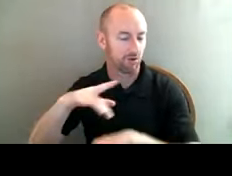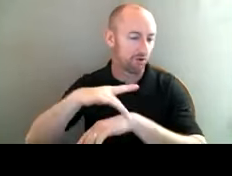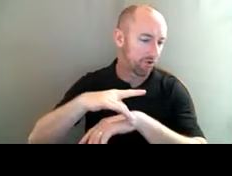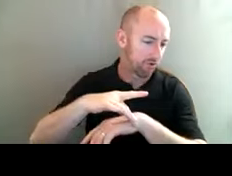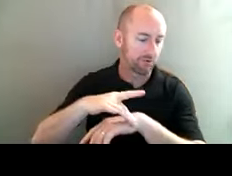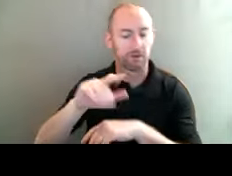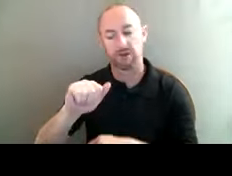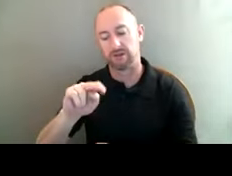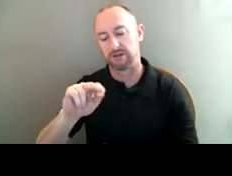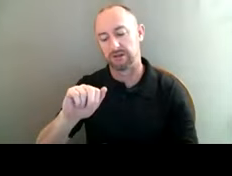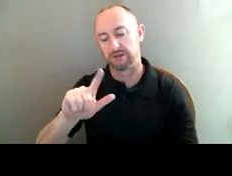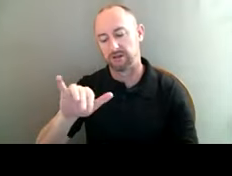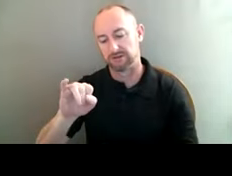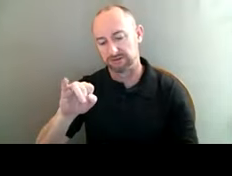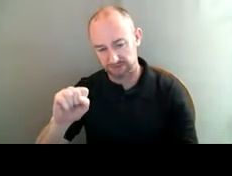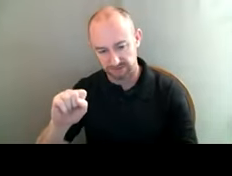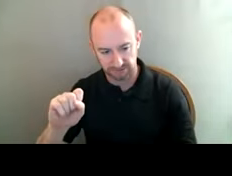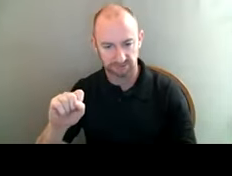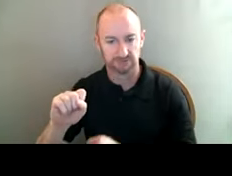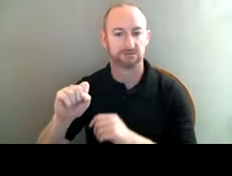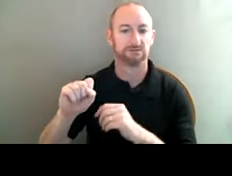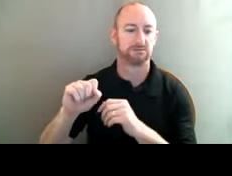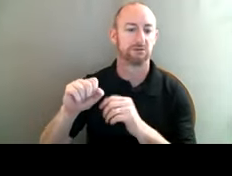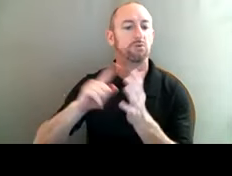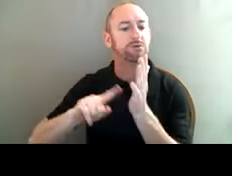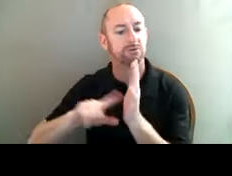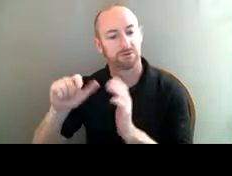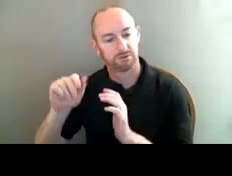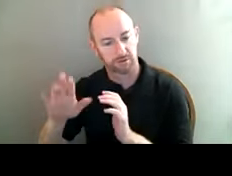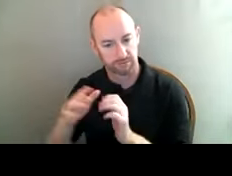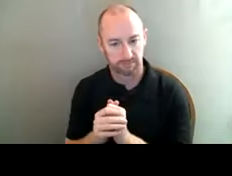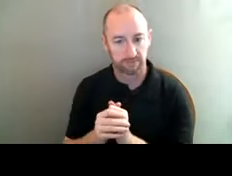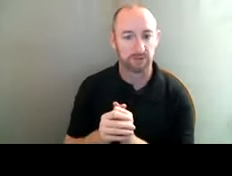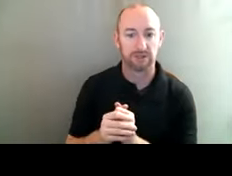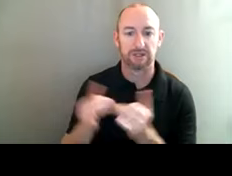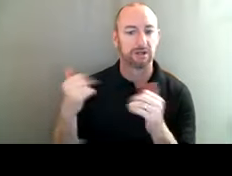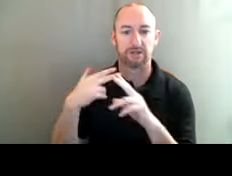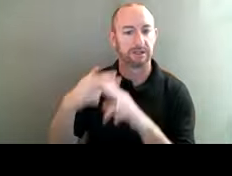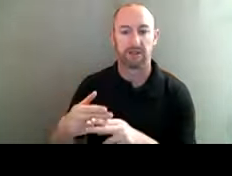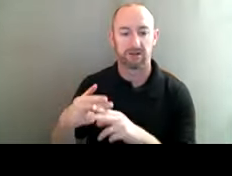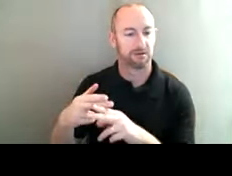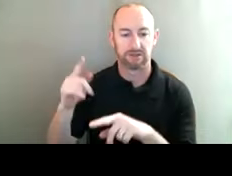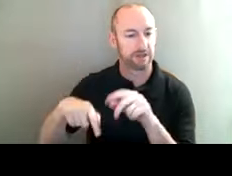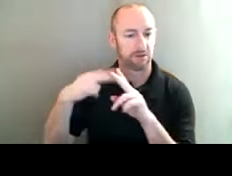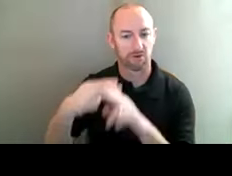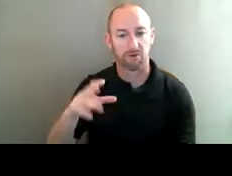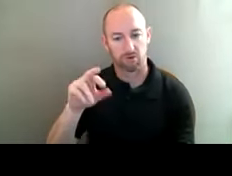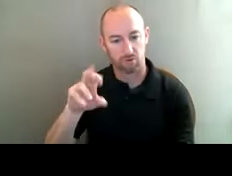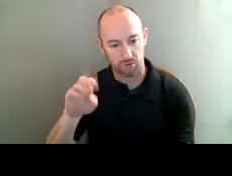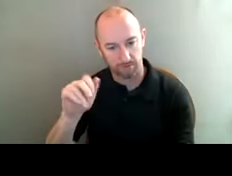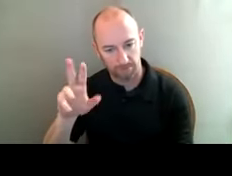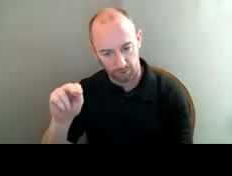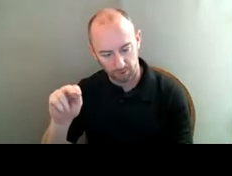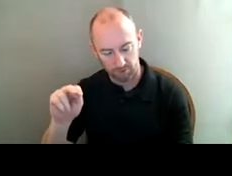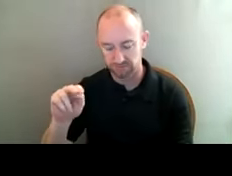the well sample and core facility. You are emphatically not allowed to call it a core barn or a core shed, because it's neither a barn